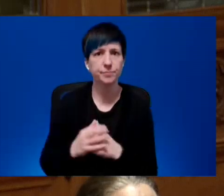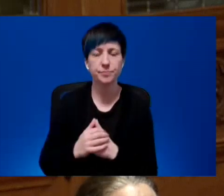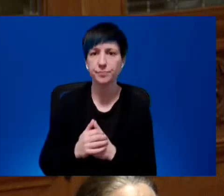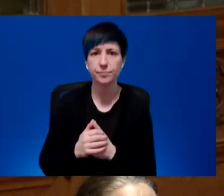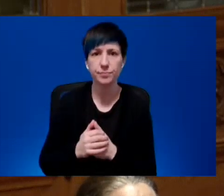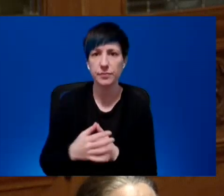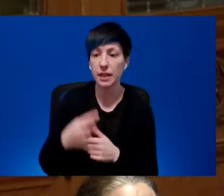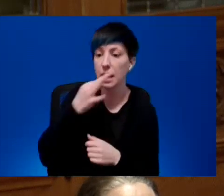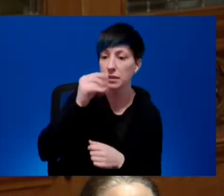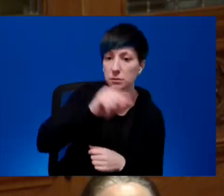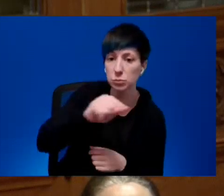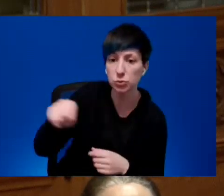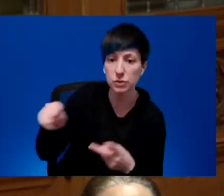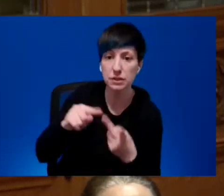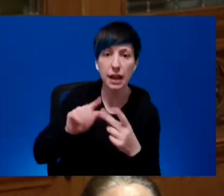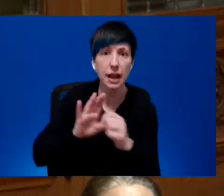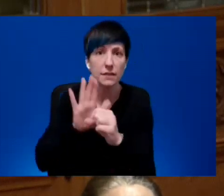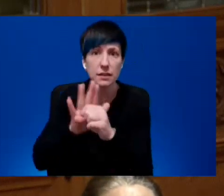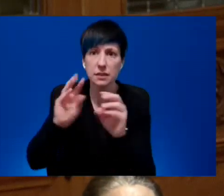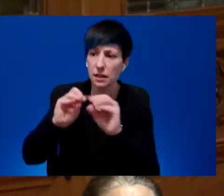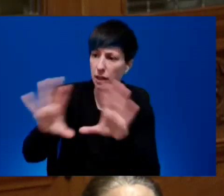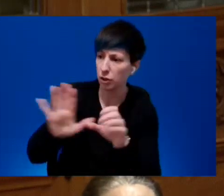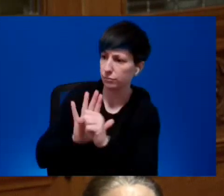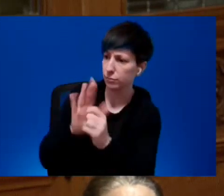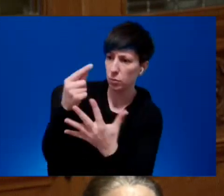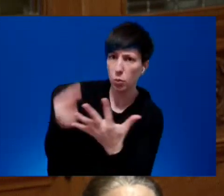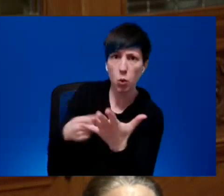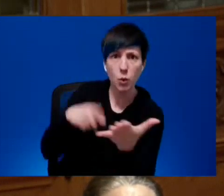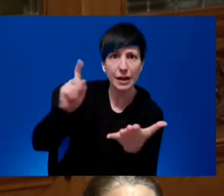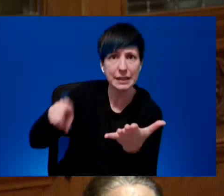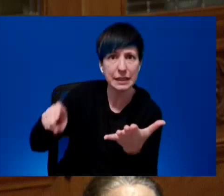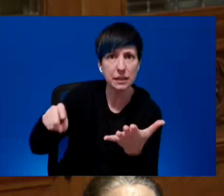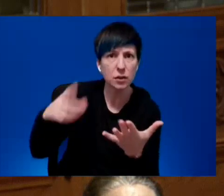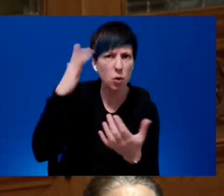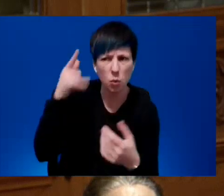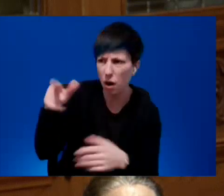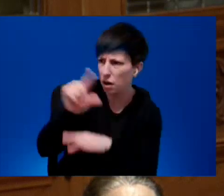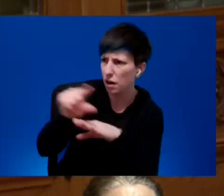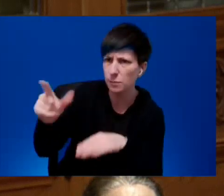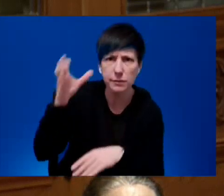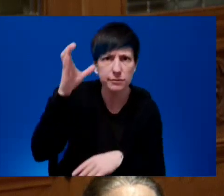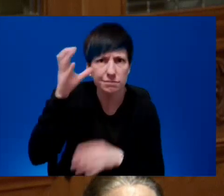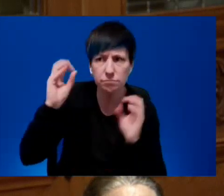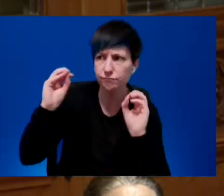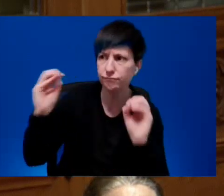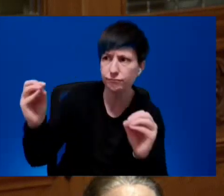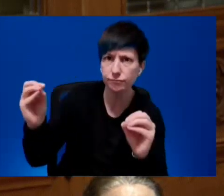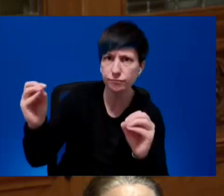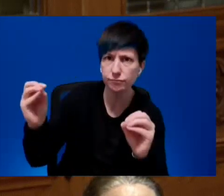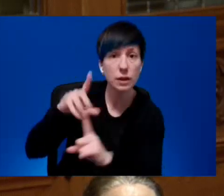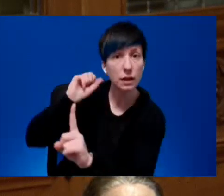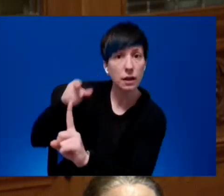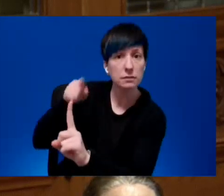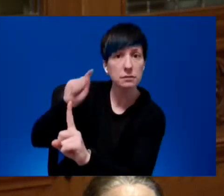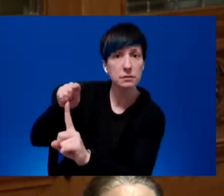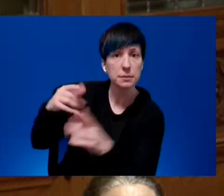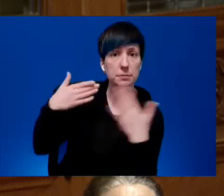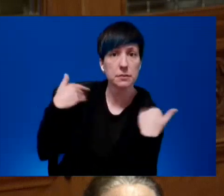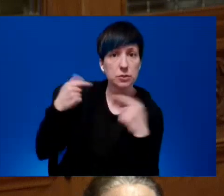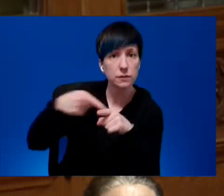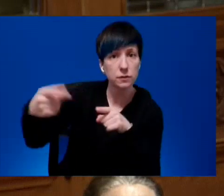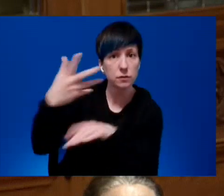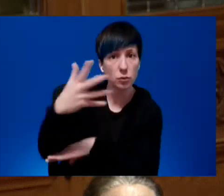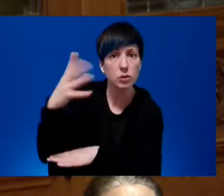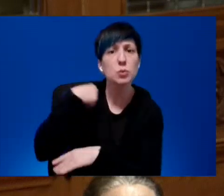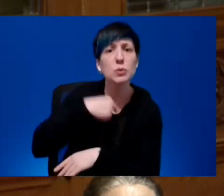needed. Why has the province failed to listen? My question is to the Minister of Forests. We need value-added manufacturing for BC's